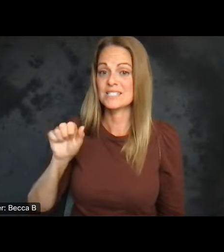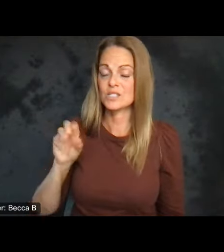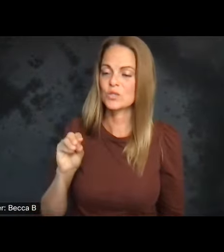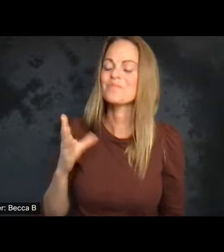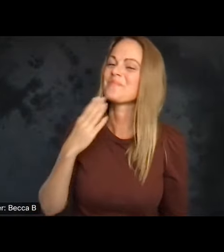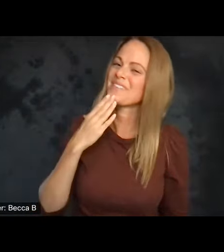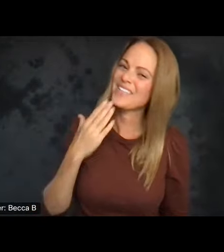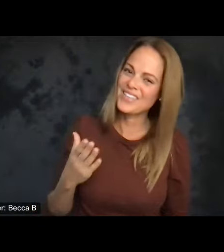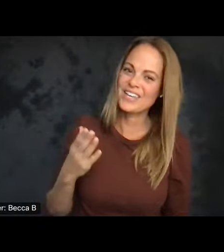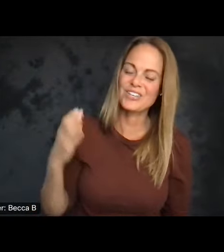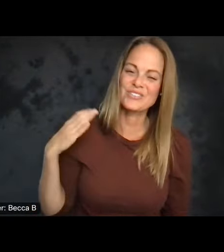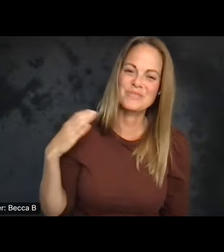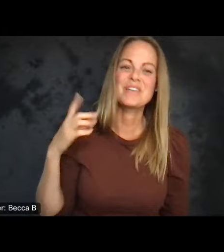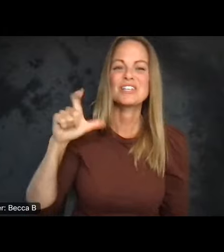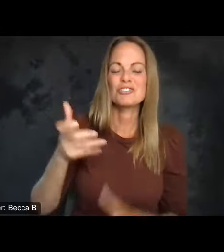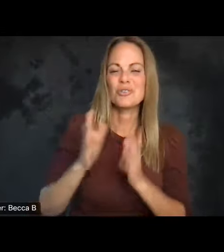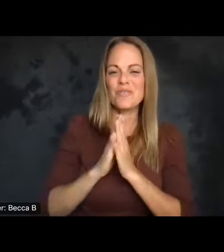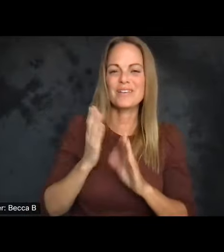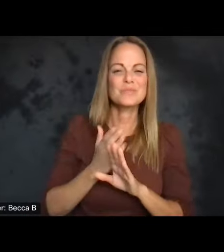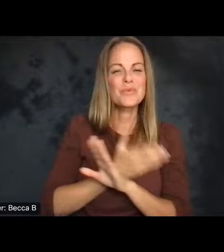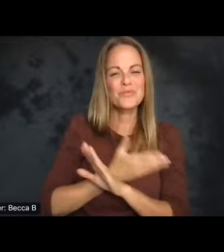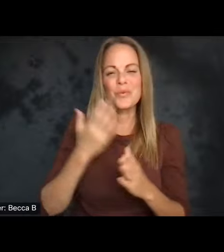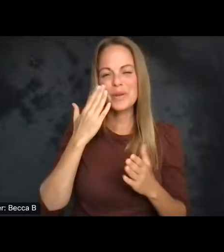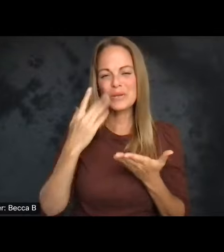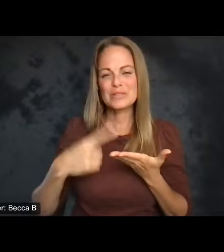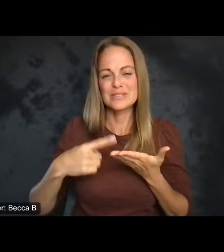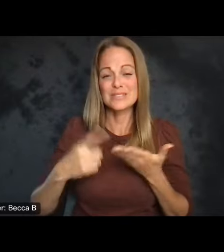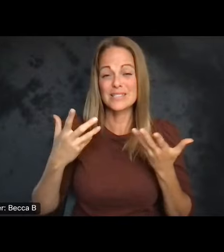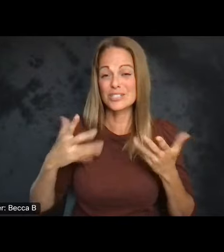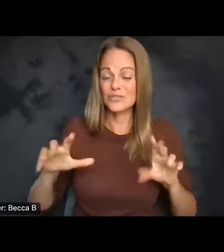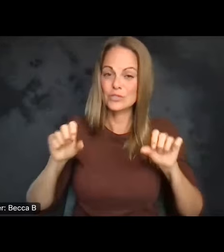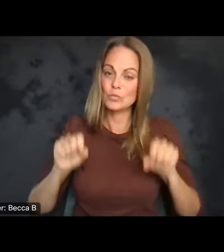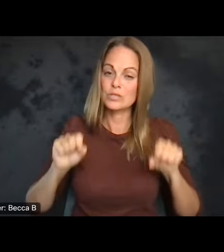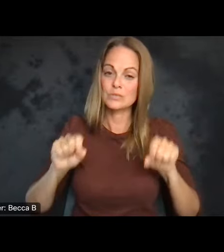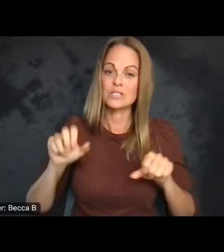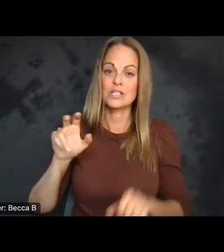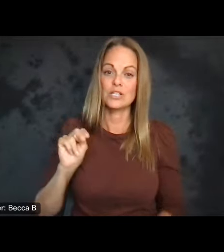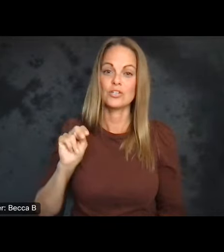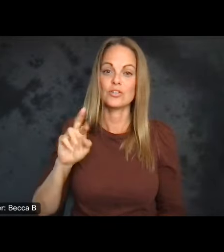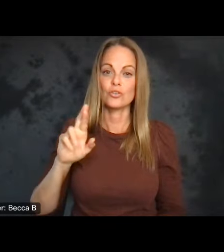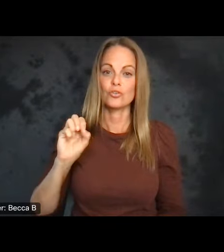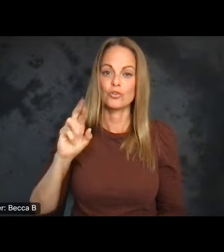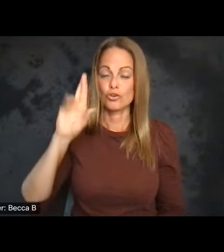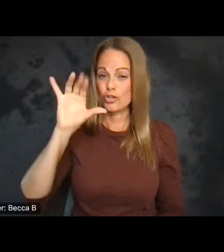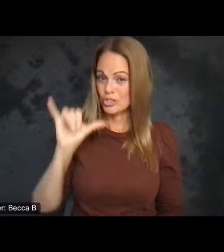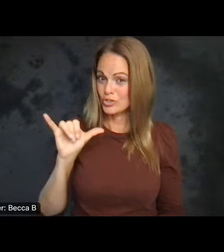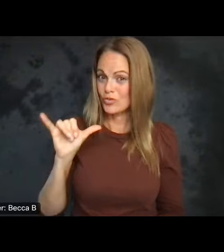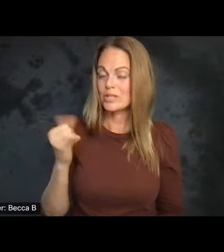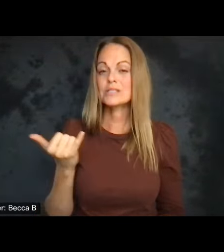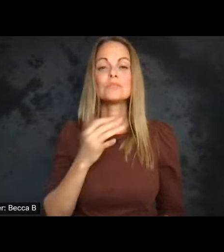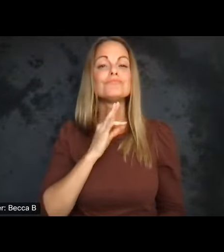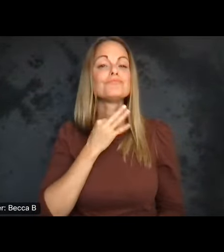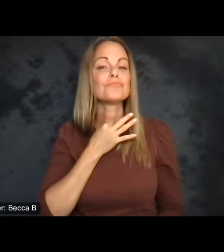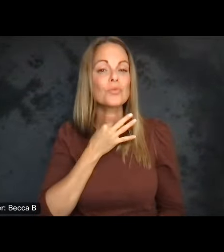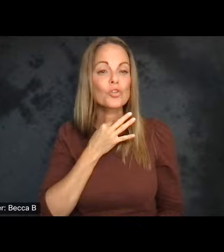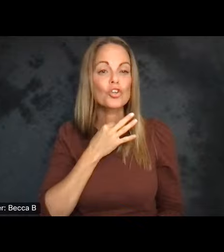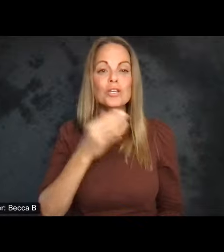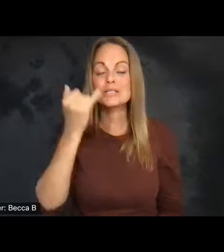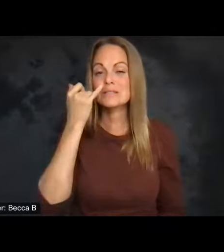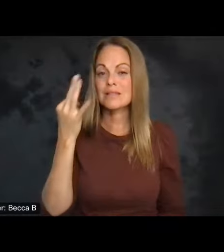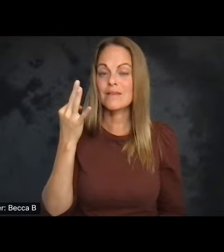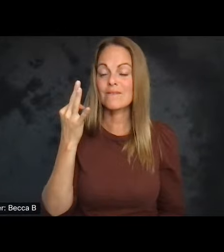we had discussion about the possibility of the nursery, and so I'm interested if that